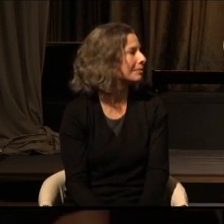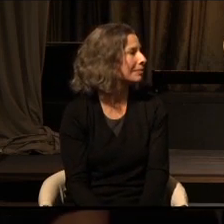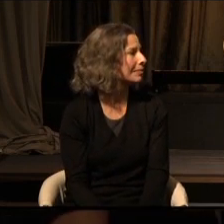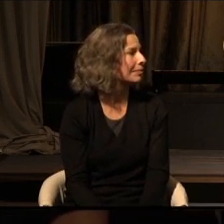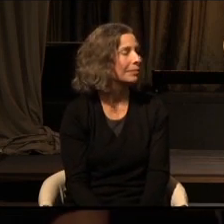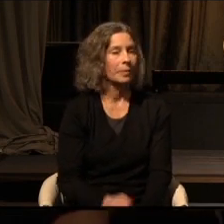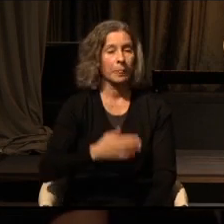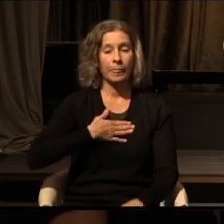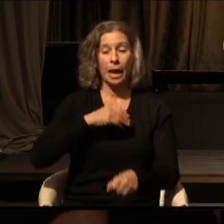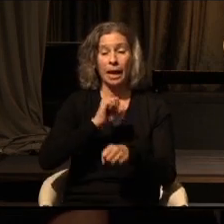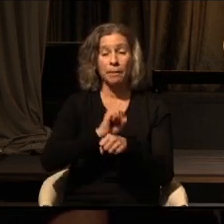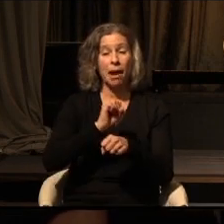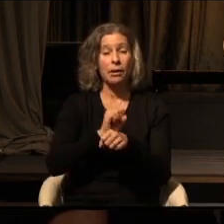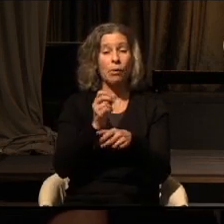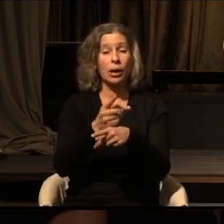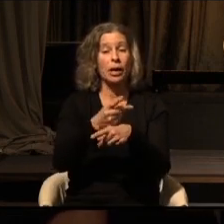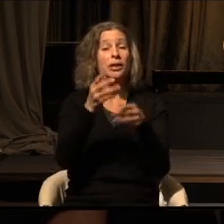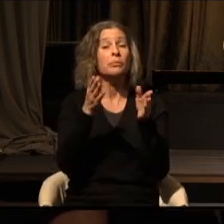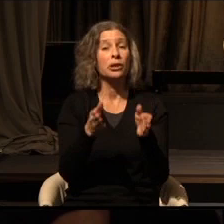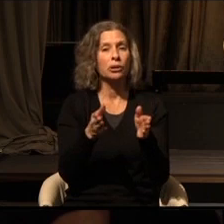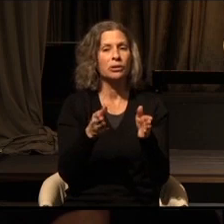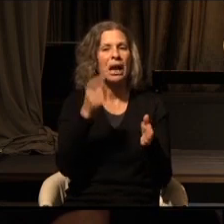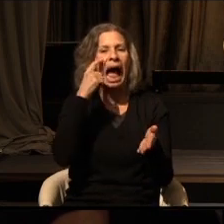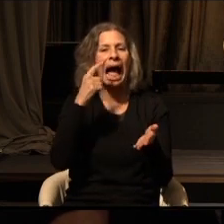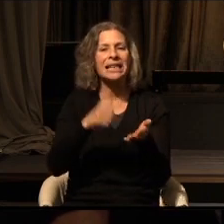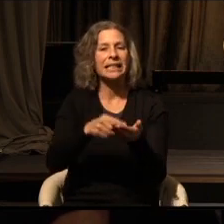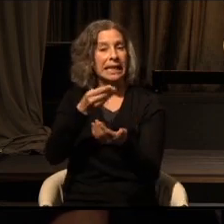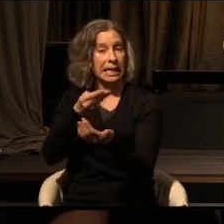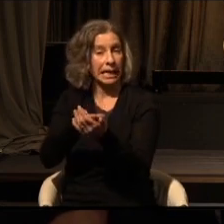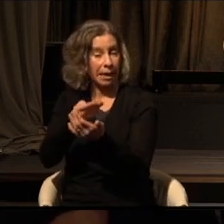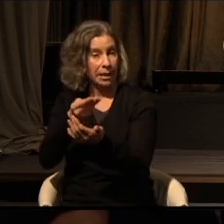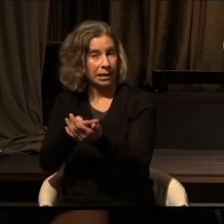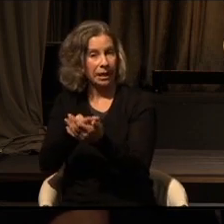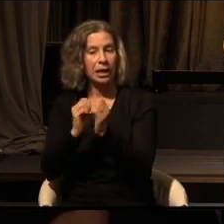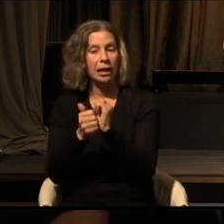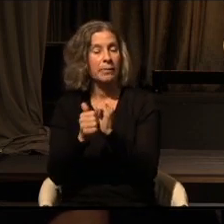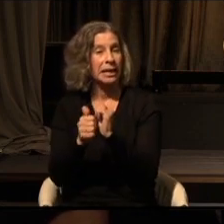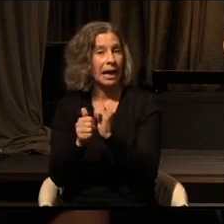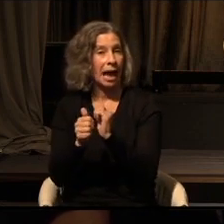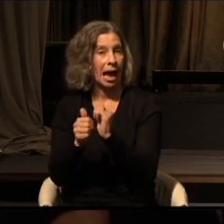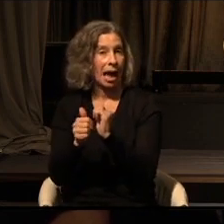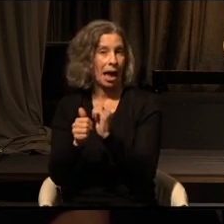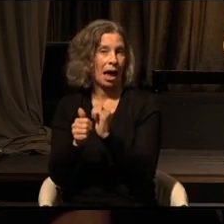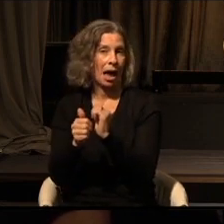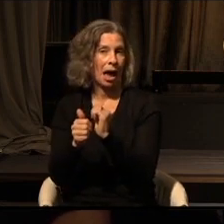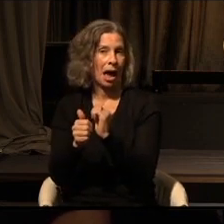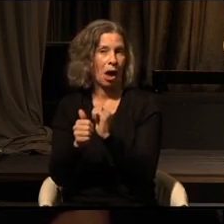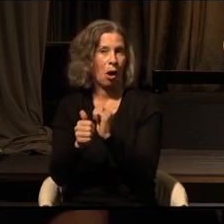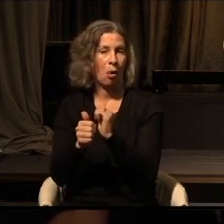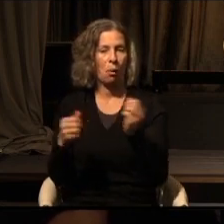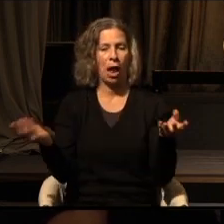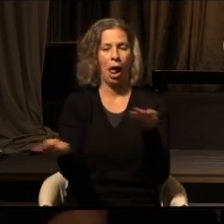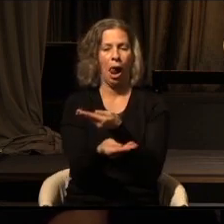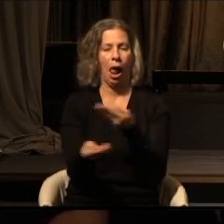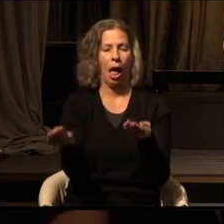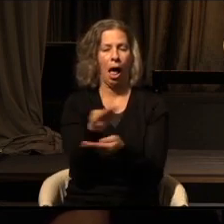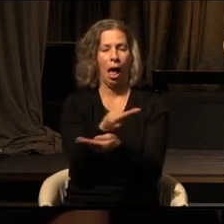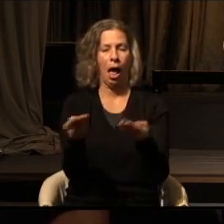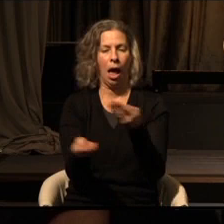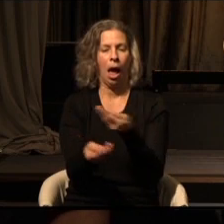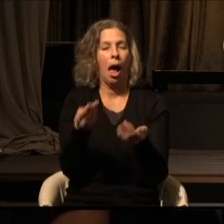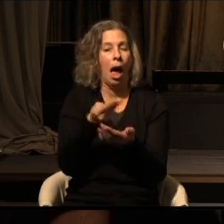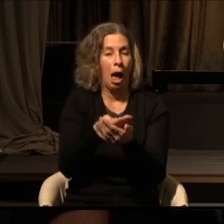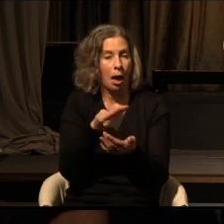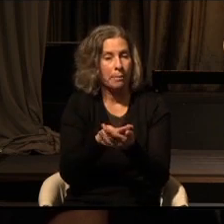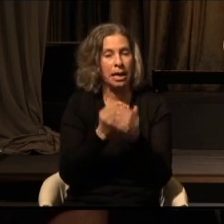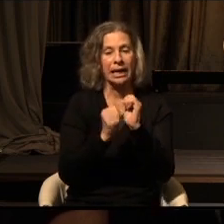So in my work as a producer, I see capitalism in the way that we obfuscate financial transactions, specifically in how we